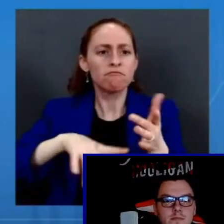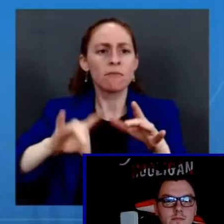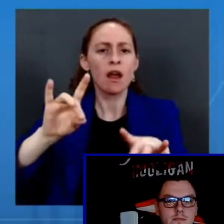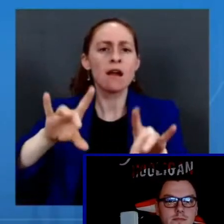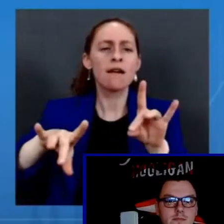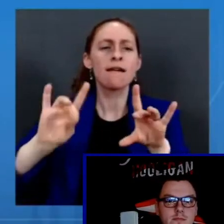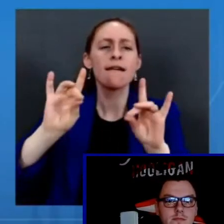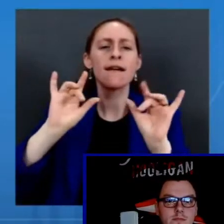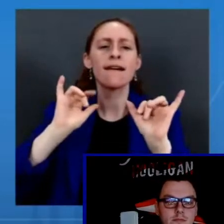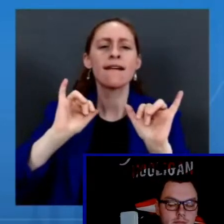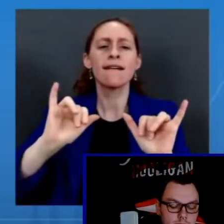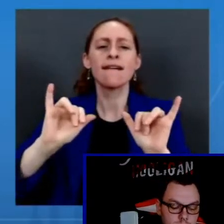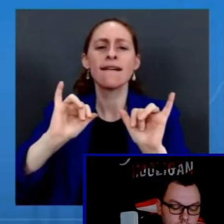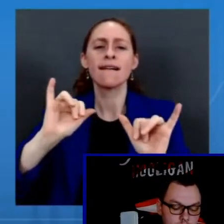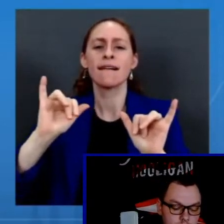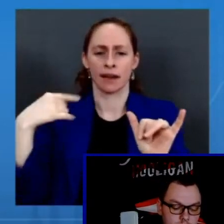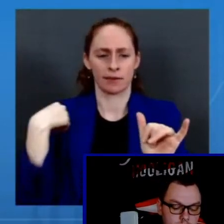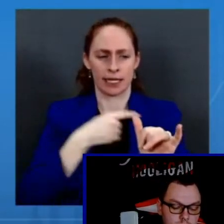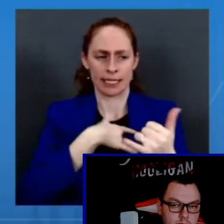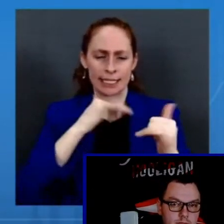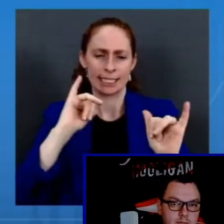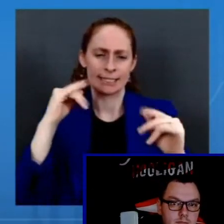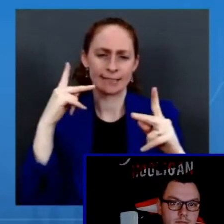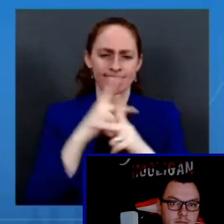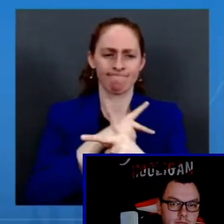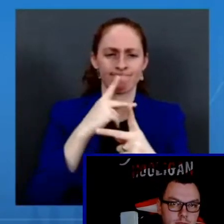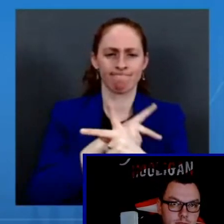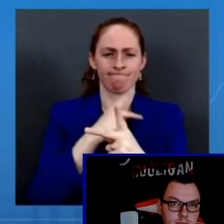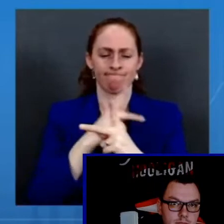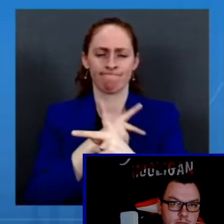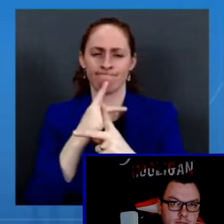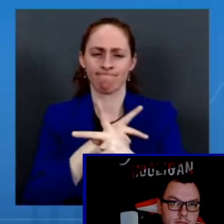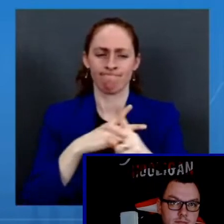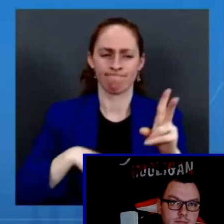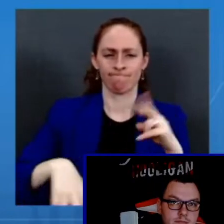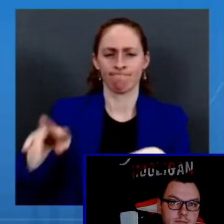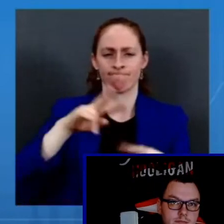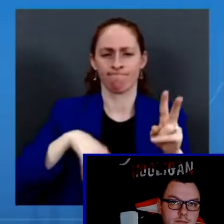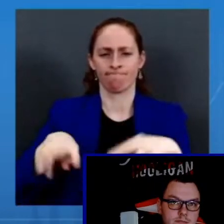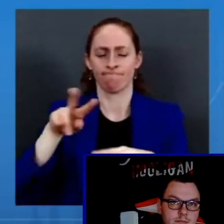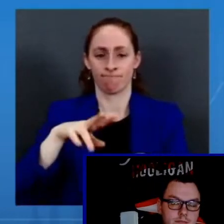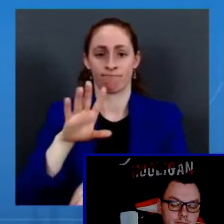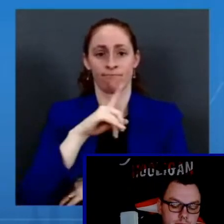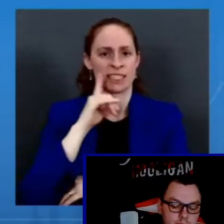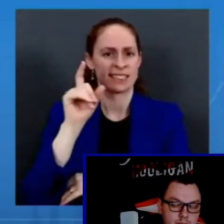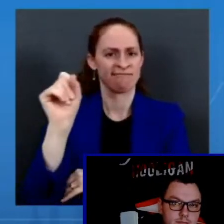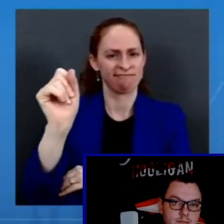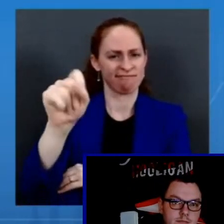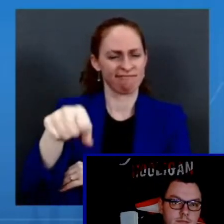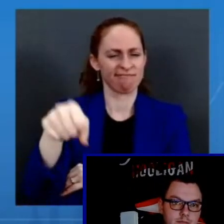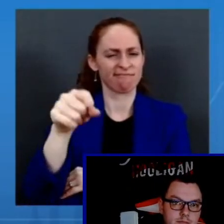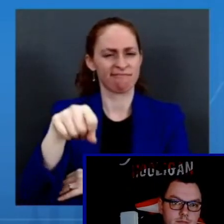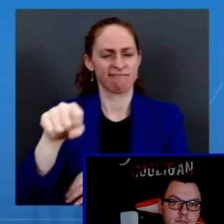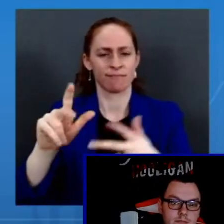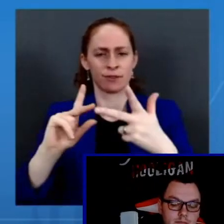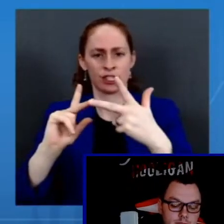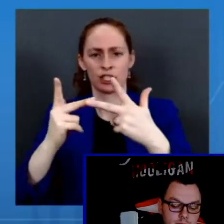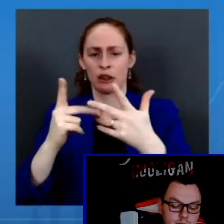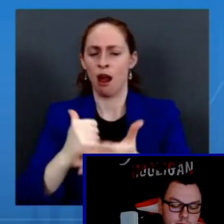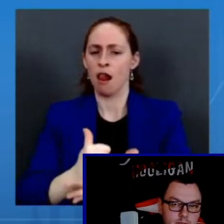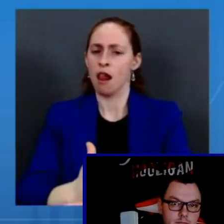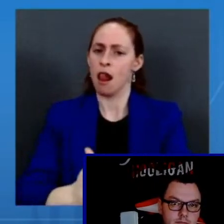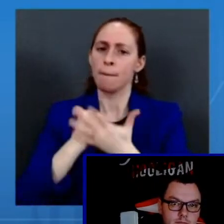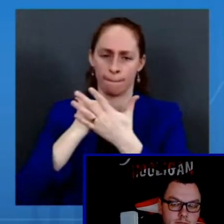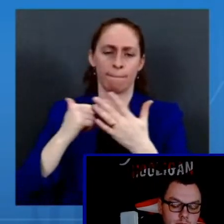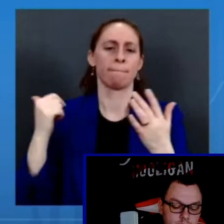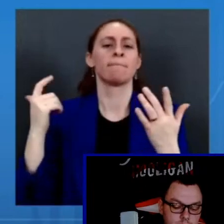boosted. COVID-19 vaccines, especially when accompanied by a booster dose, are likely to protect against